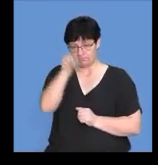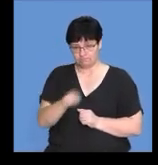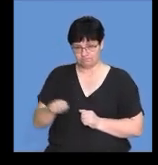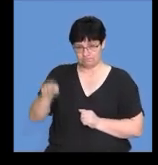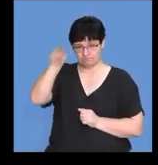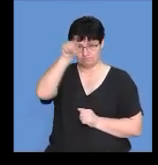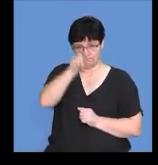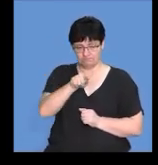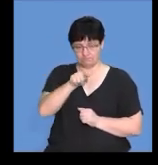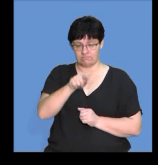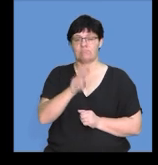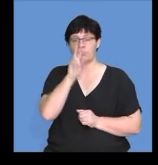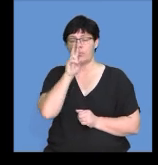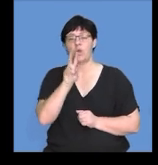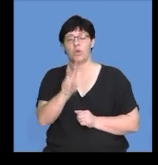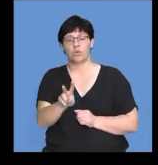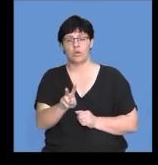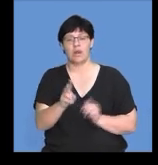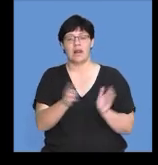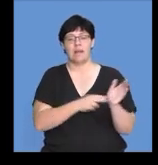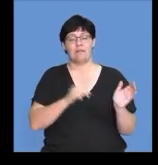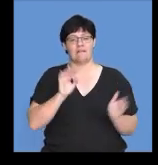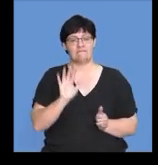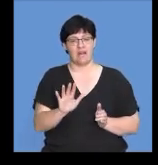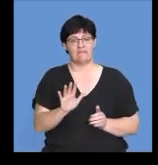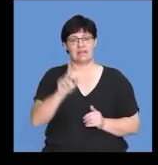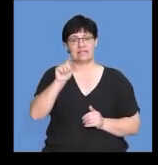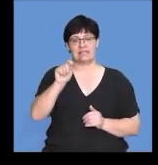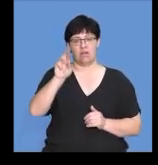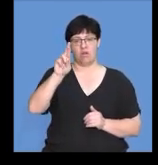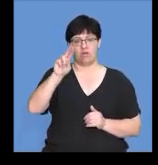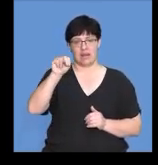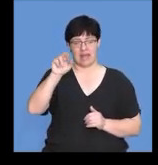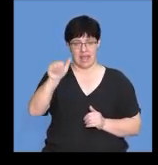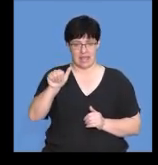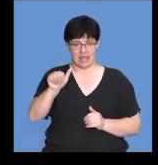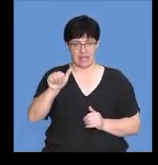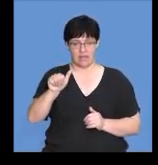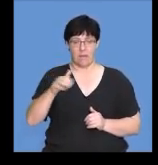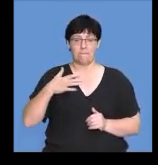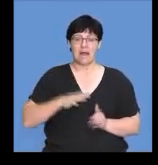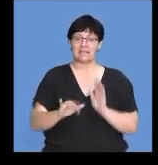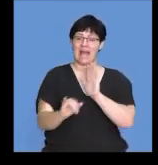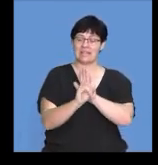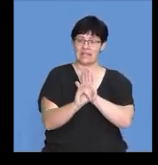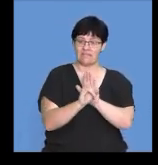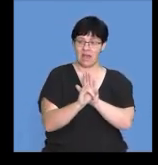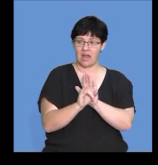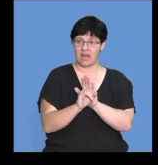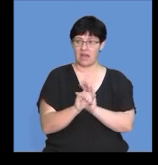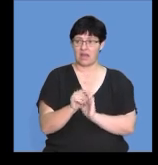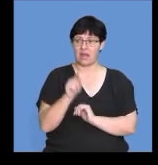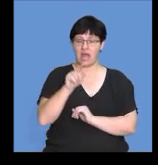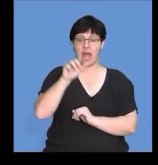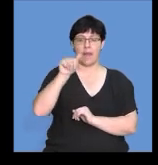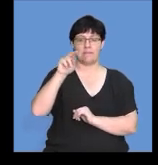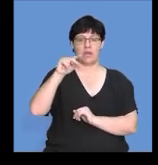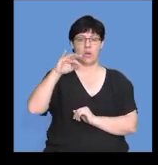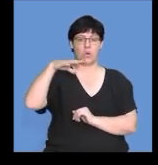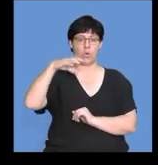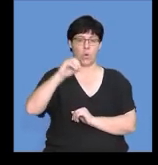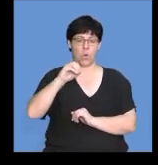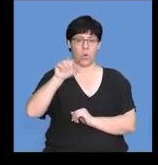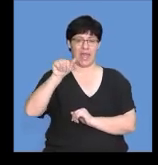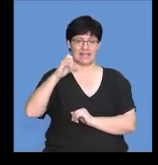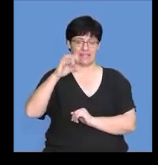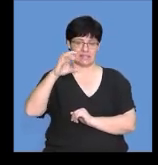acid here, we've got to look at label 5 is a tRNA, and we need to identify that amino acid. When